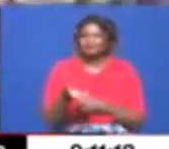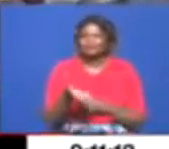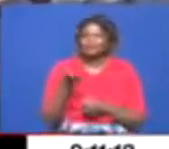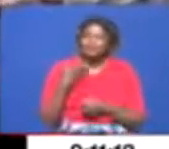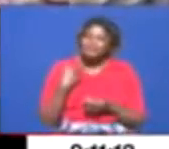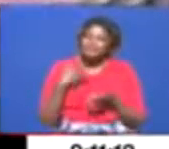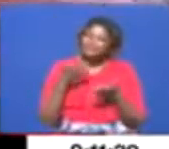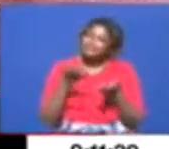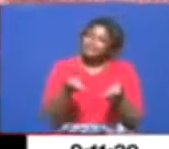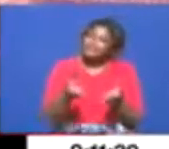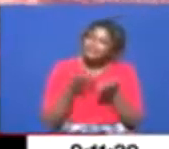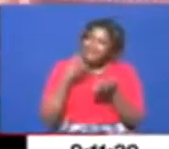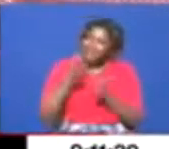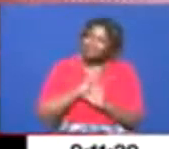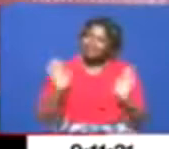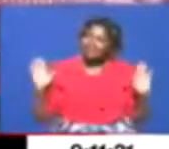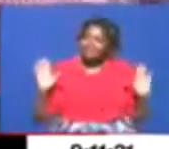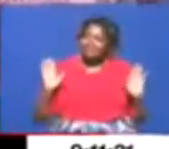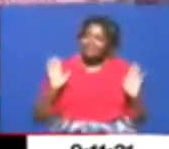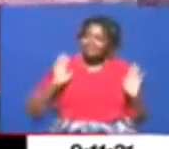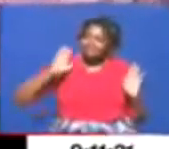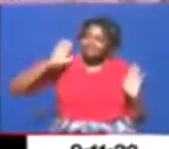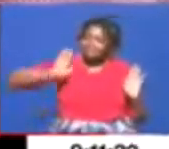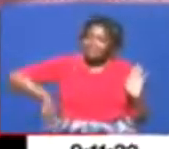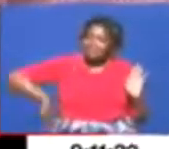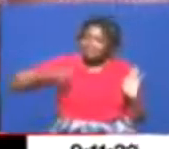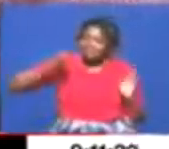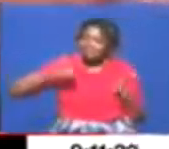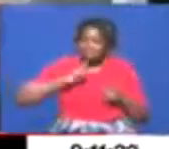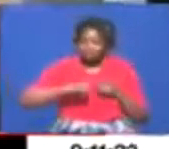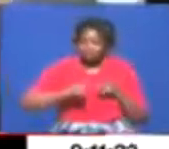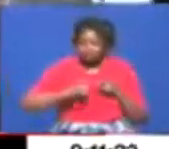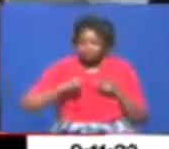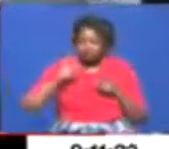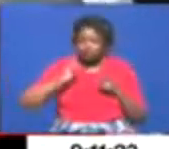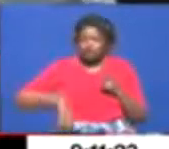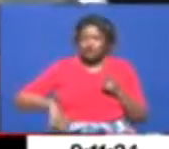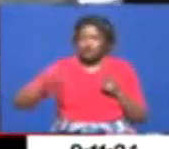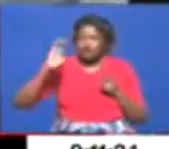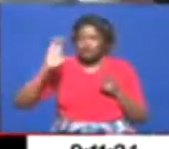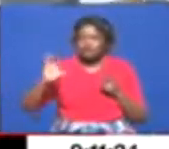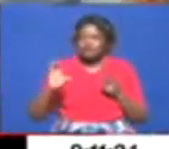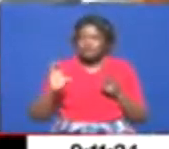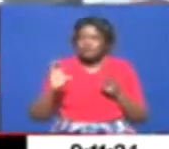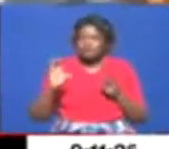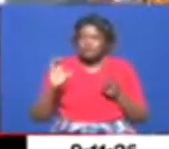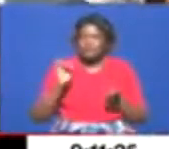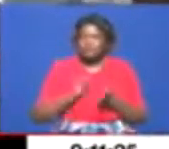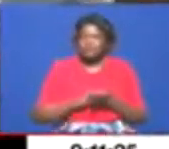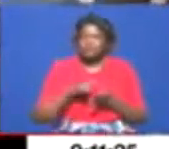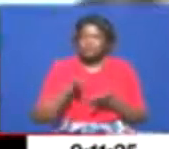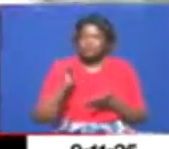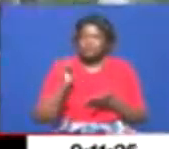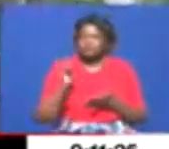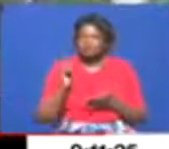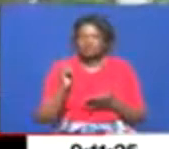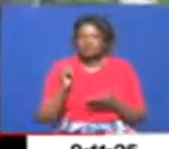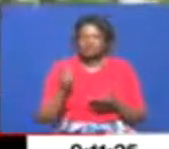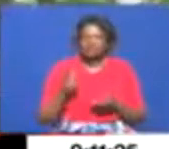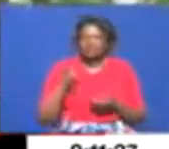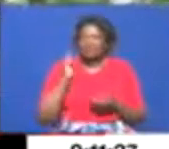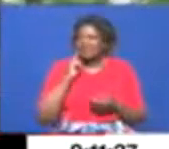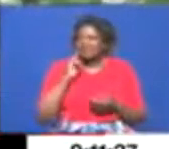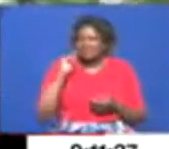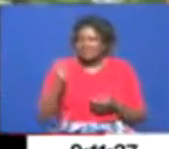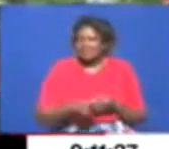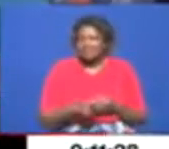answer. Apart from delayed salaries, the workers accused the Vice-Chancellor Professor Samuel Gudu of nepotism, dictatorship and arrogance in